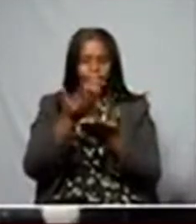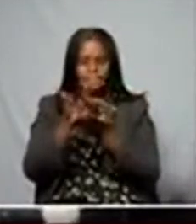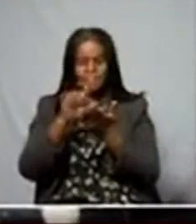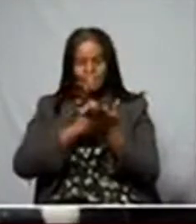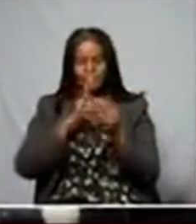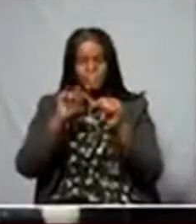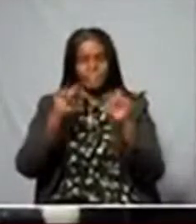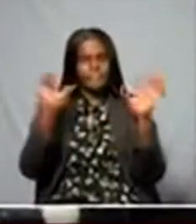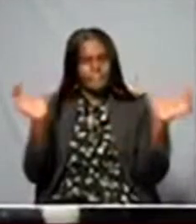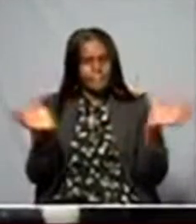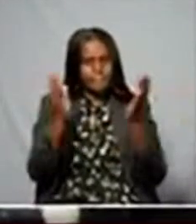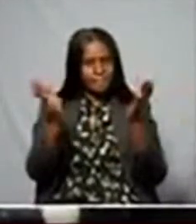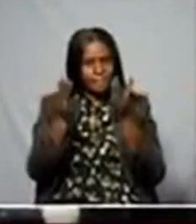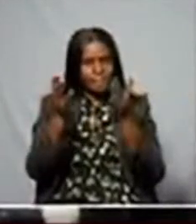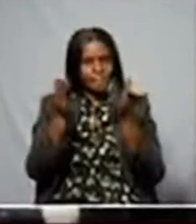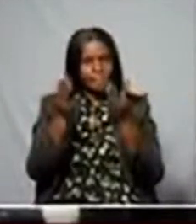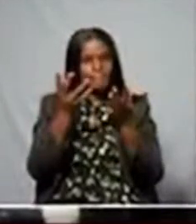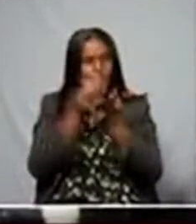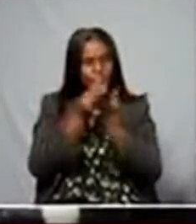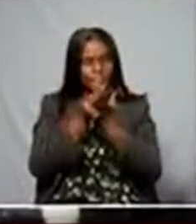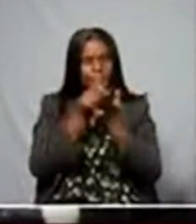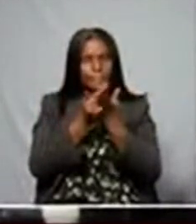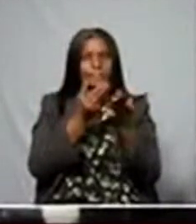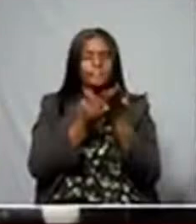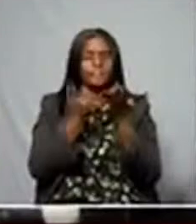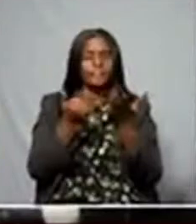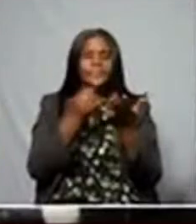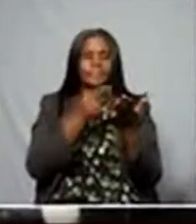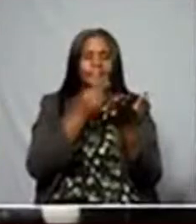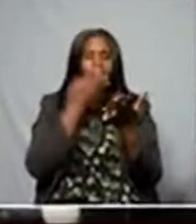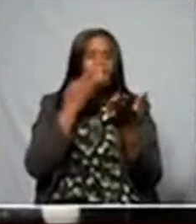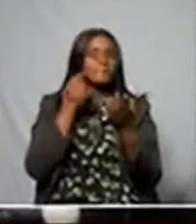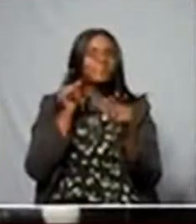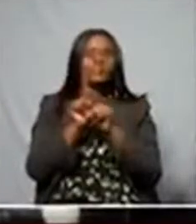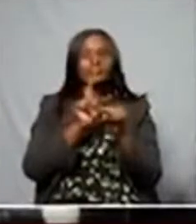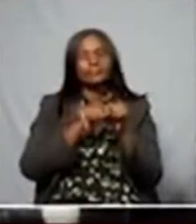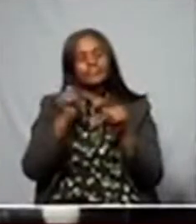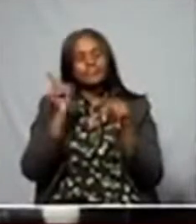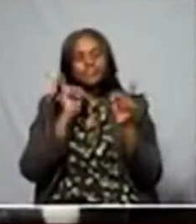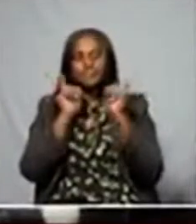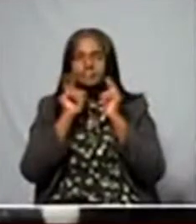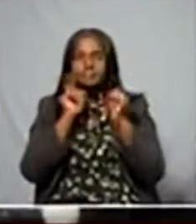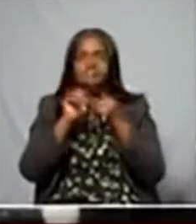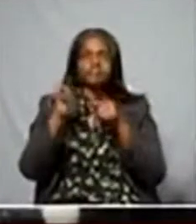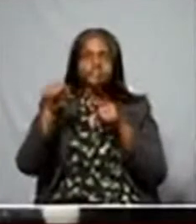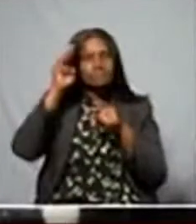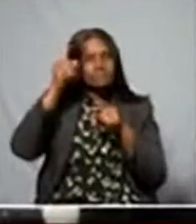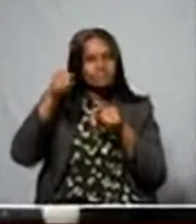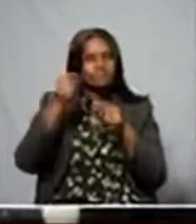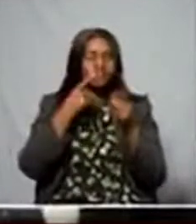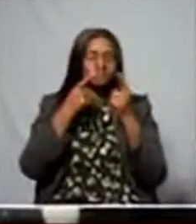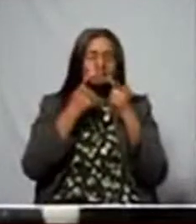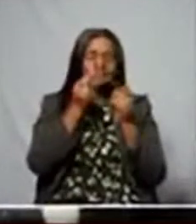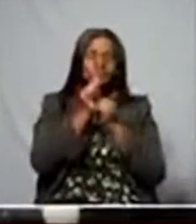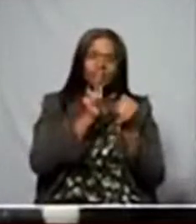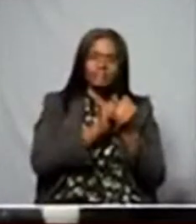can encourage value for money. Now, listening to the ministry talking about procurement